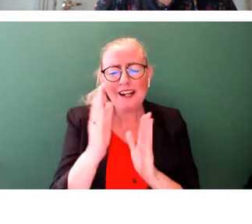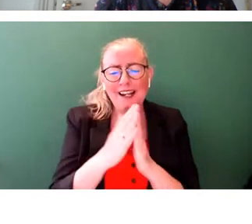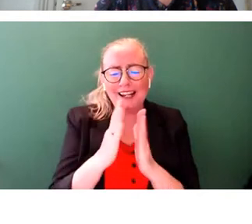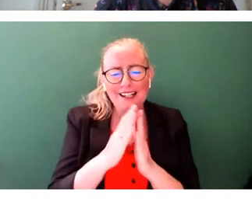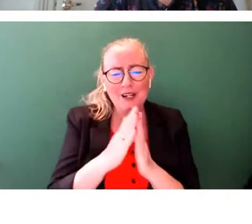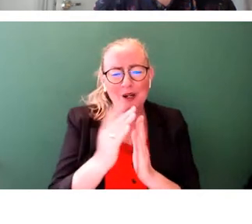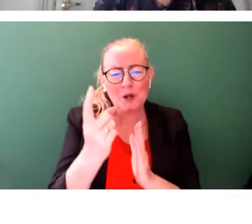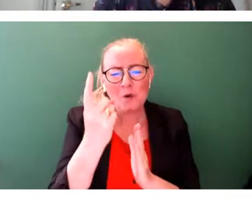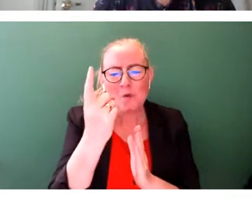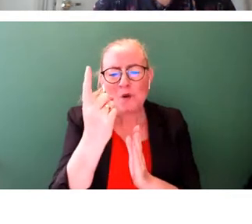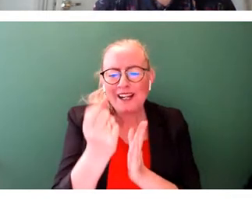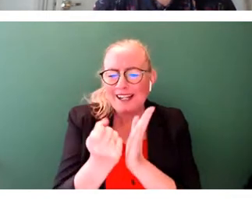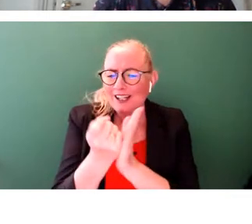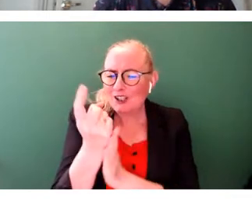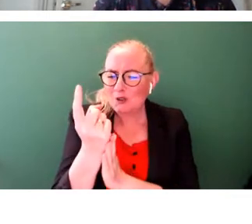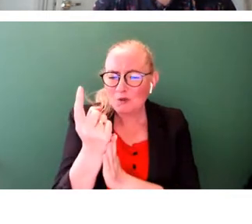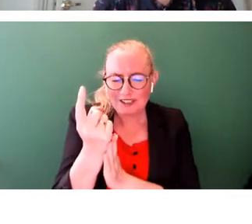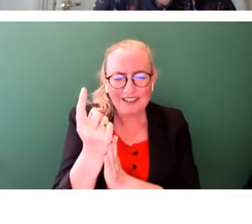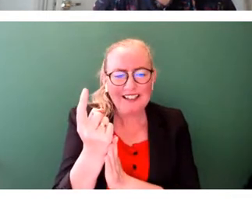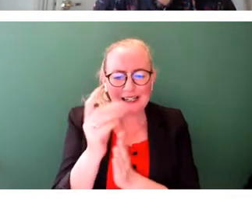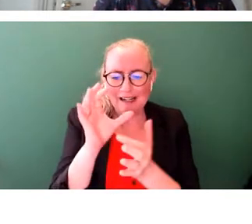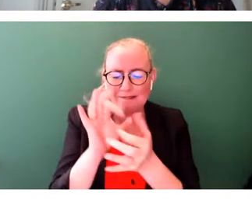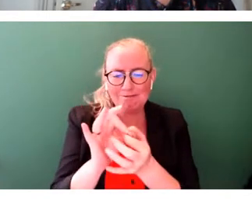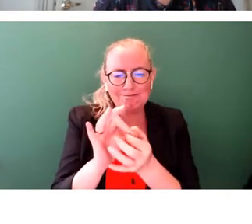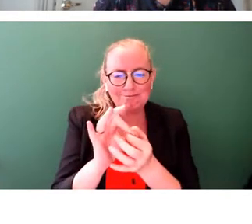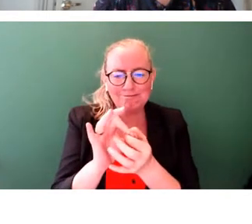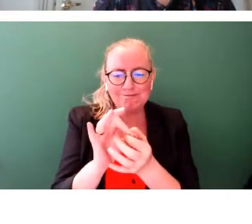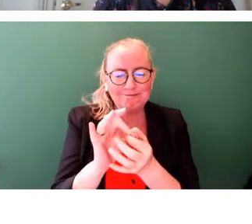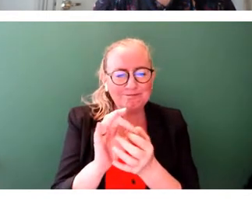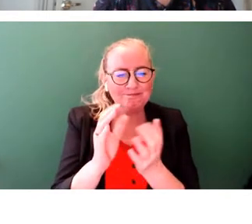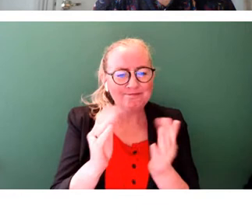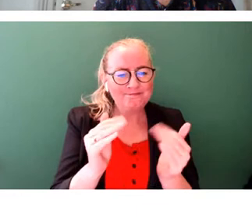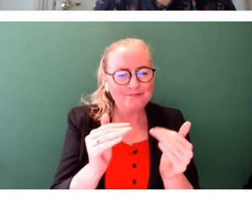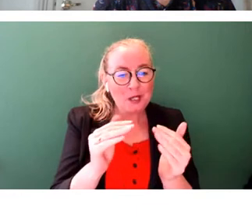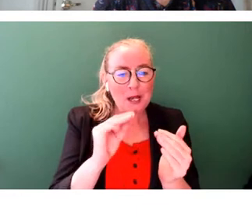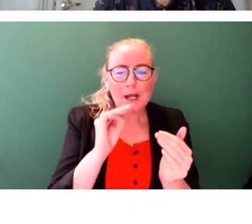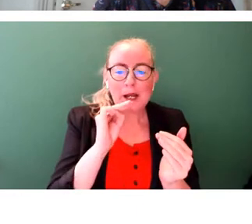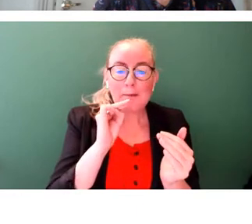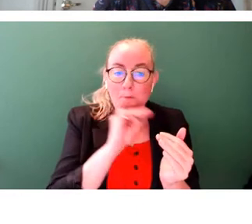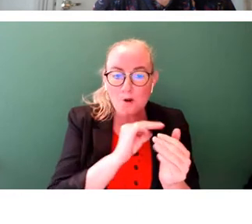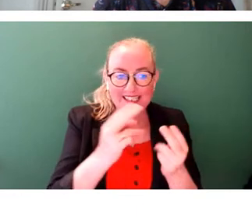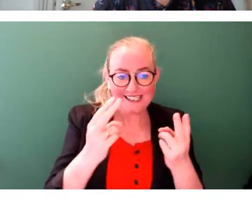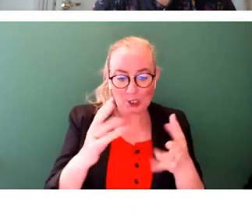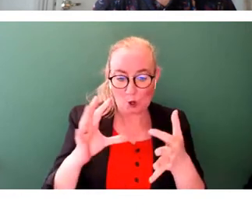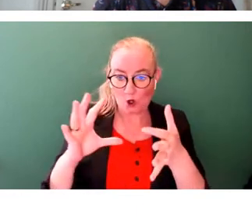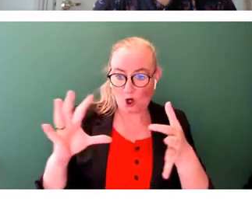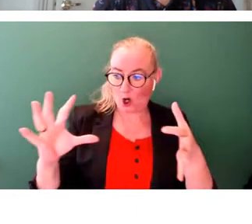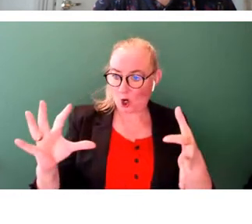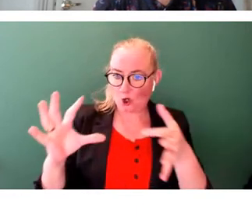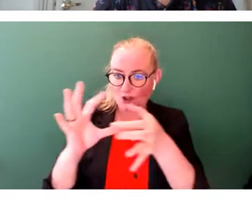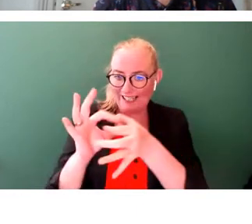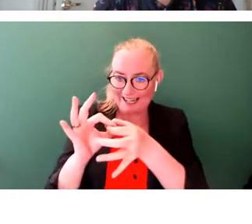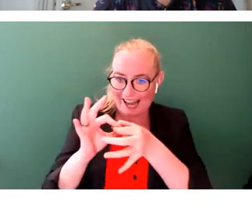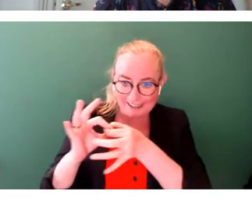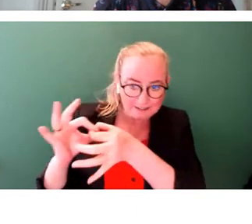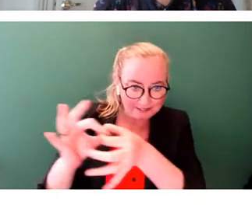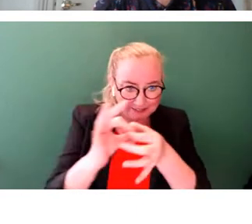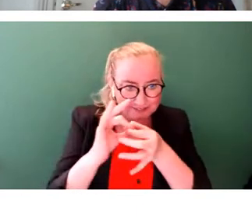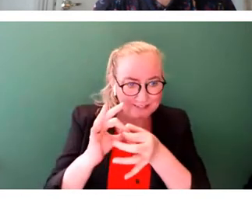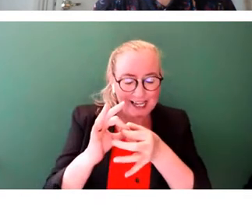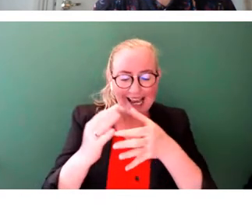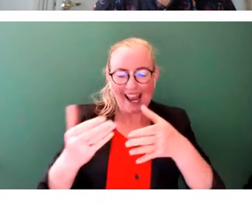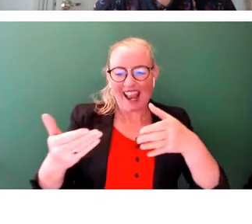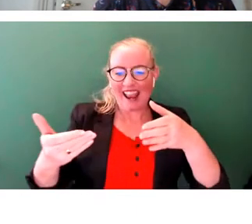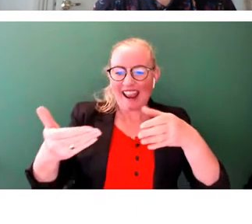One of the issues there is the importance of kind of connection, of involving different disciplines,